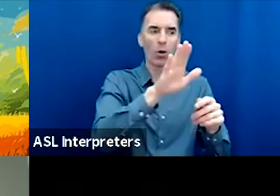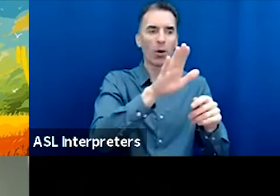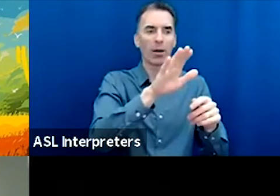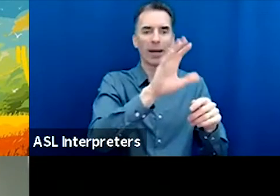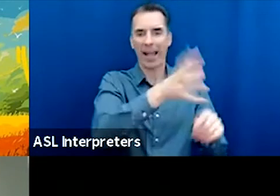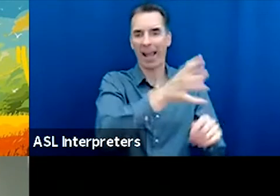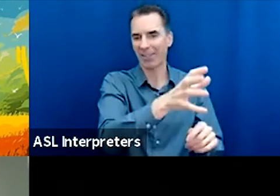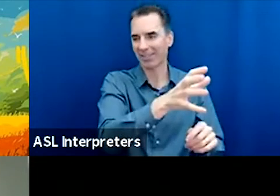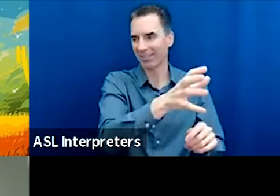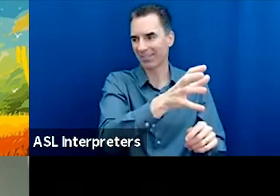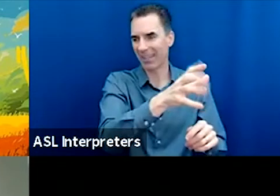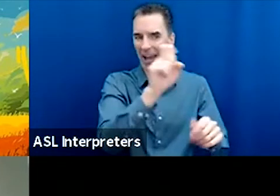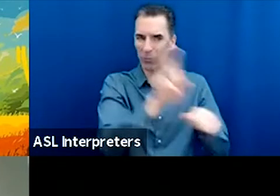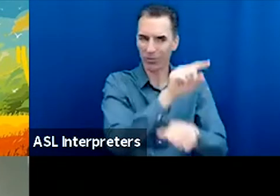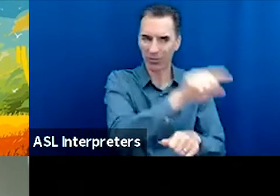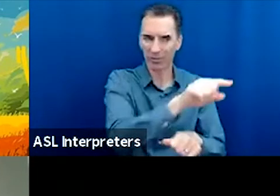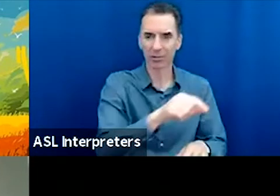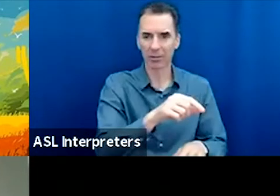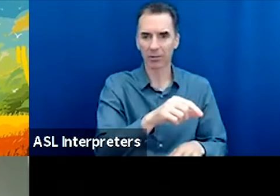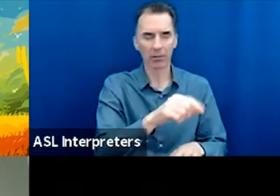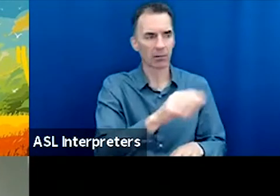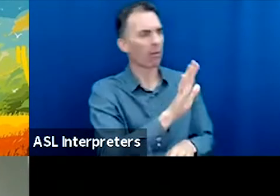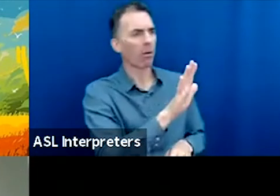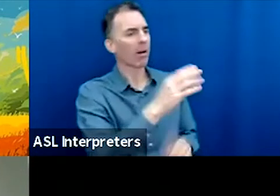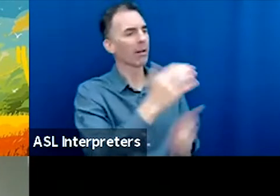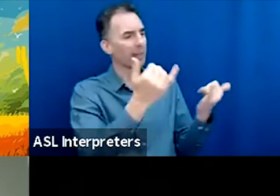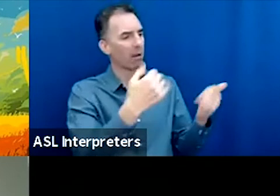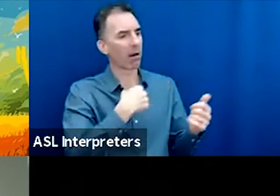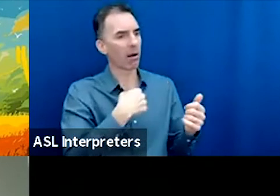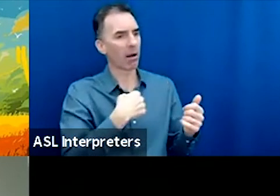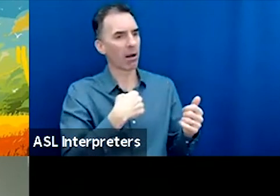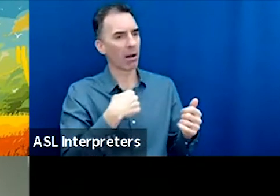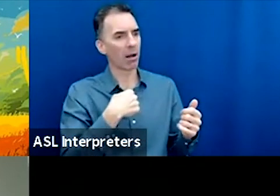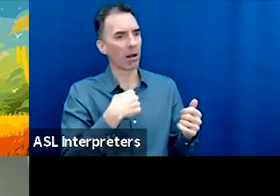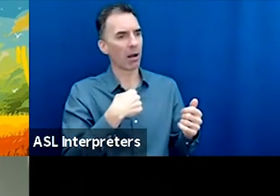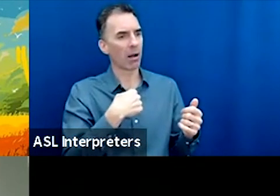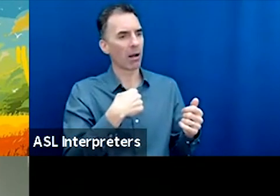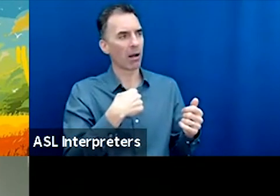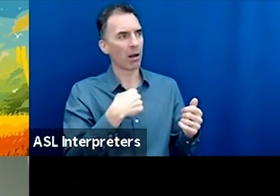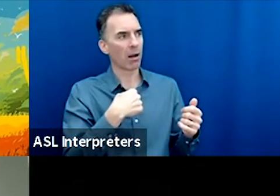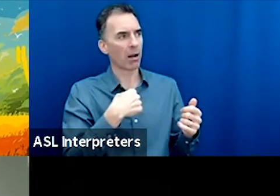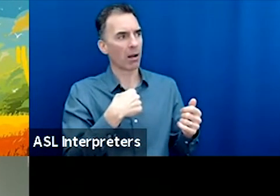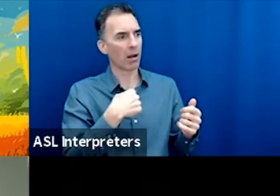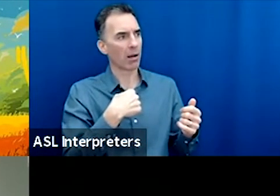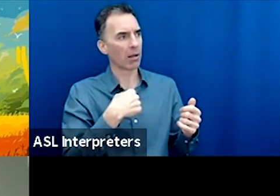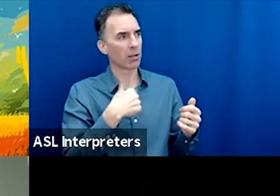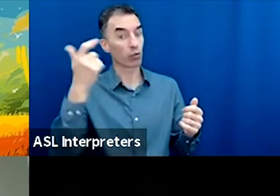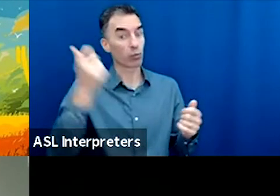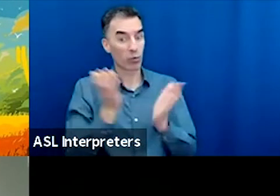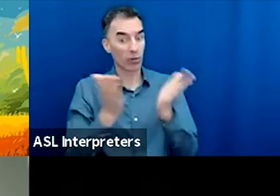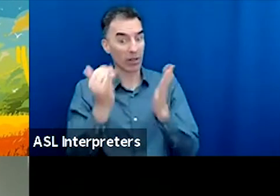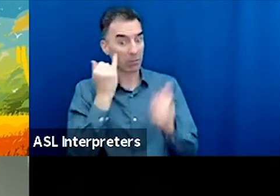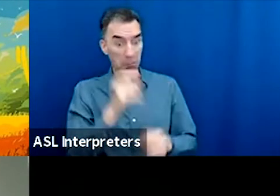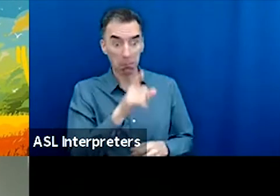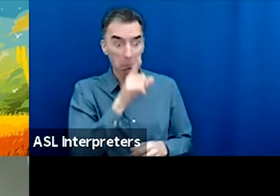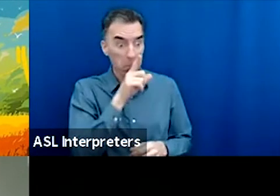in some fashion. But I call out now, I call out to subscription only services now that if you don't have through Canvas,